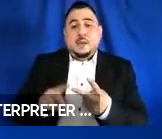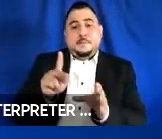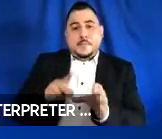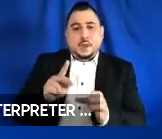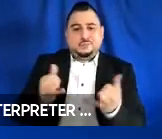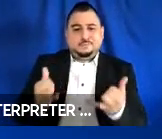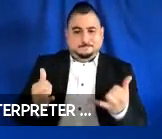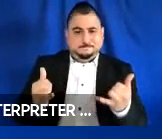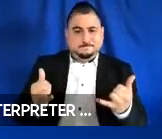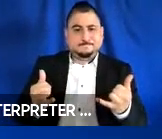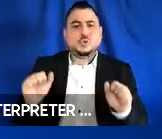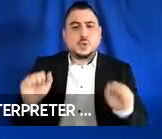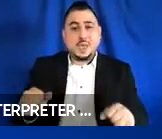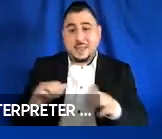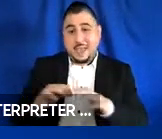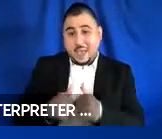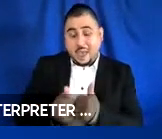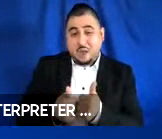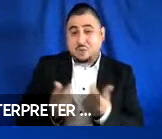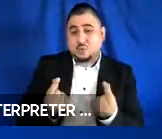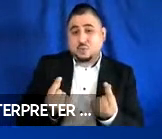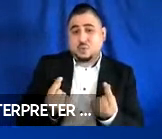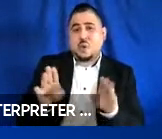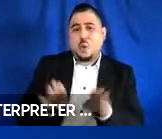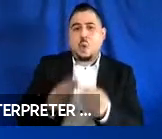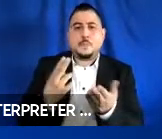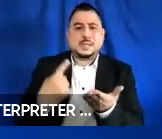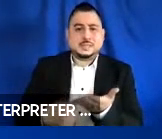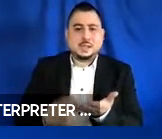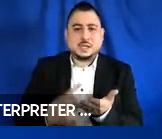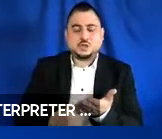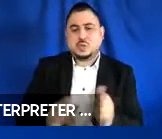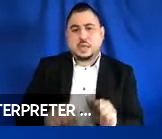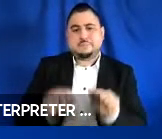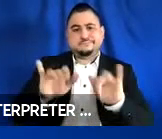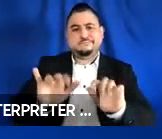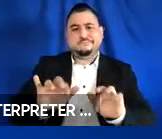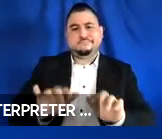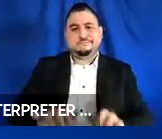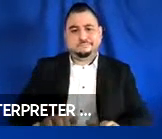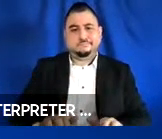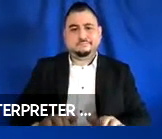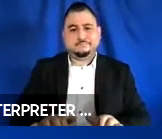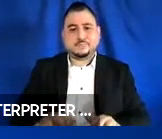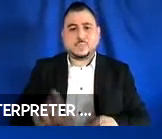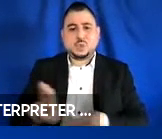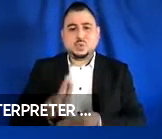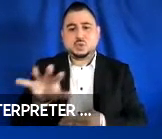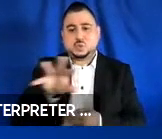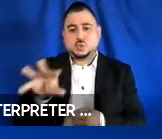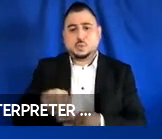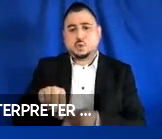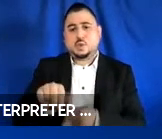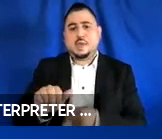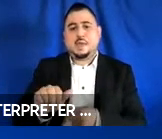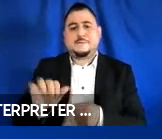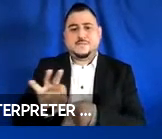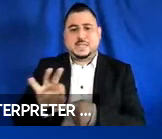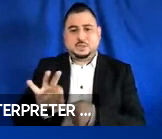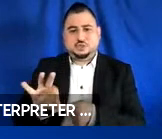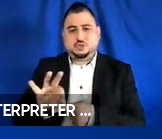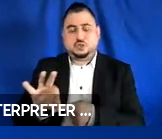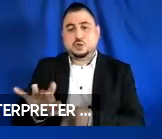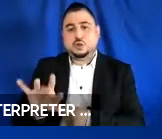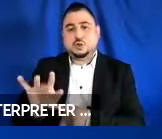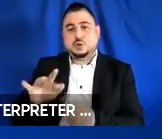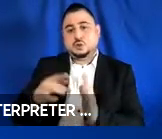today's event by contributing to the open discussion portion. Using Zoom's Q&A feature,